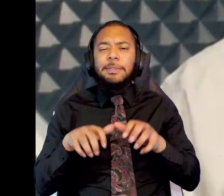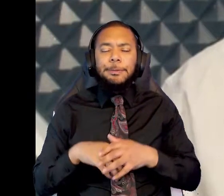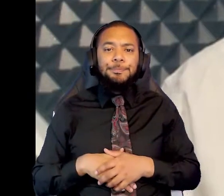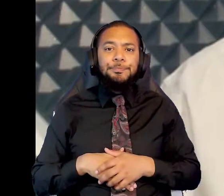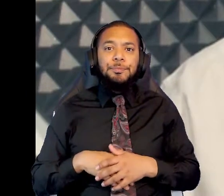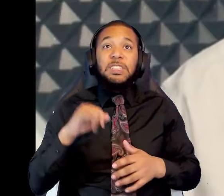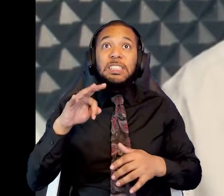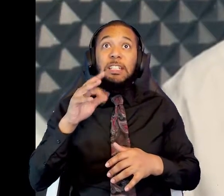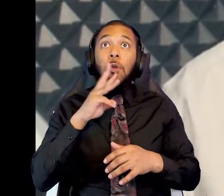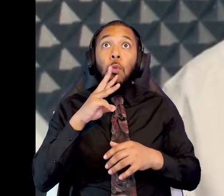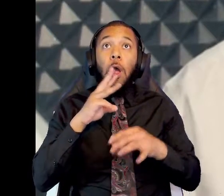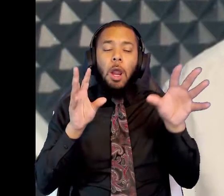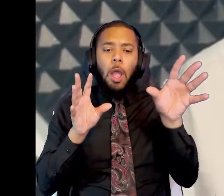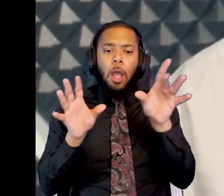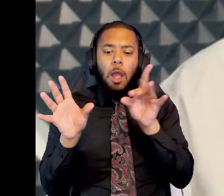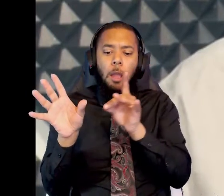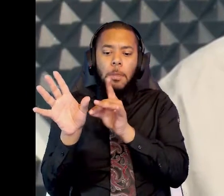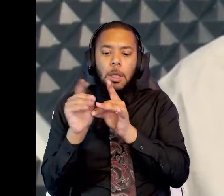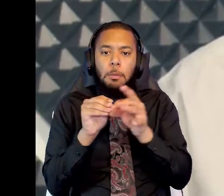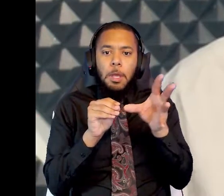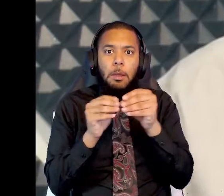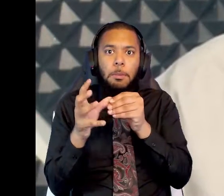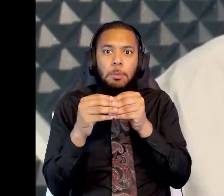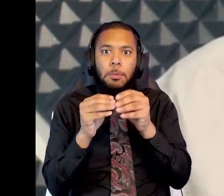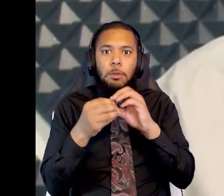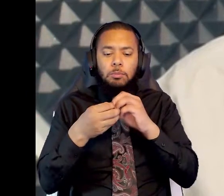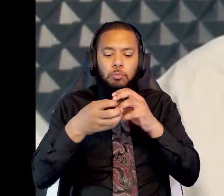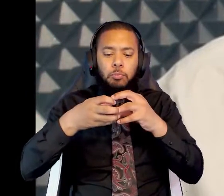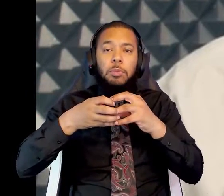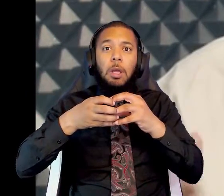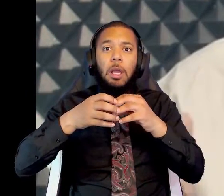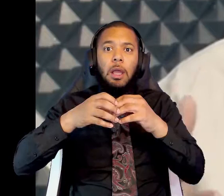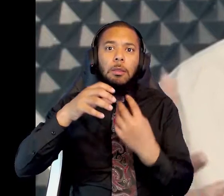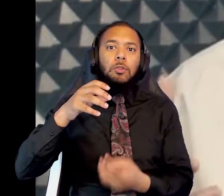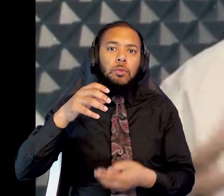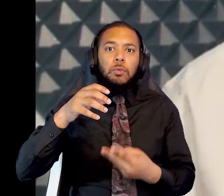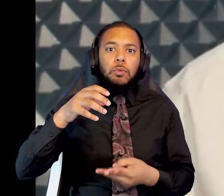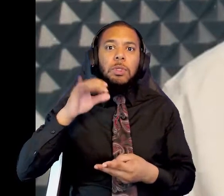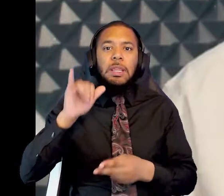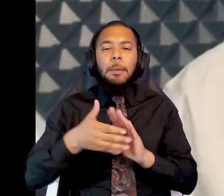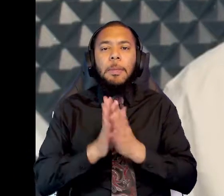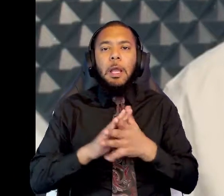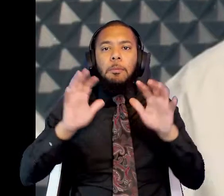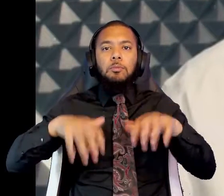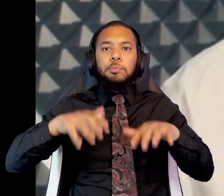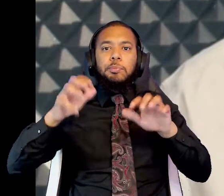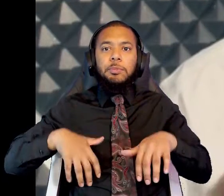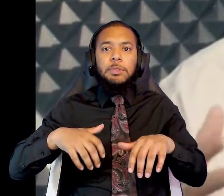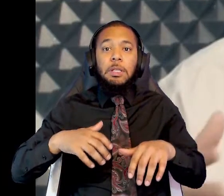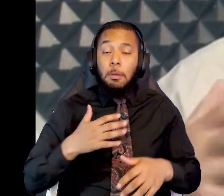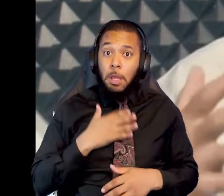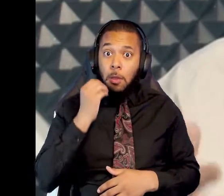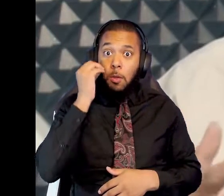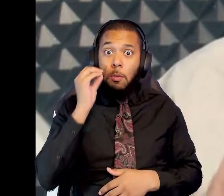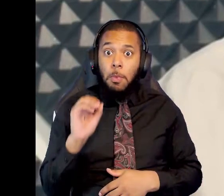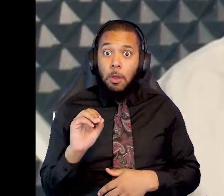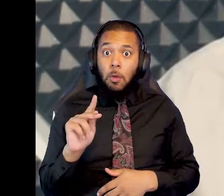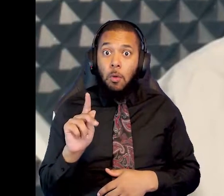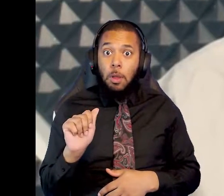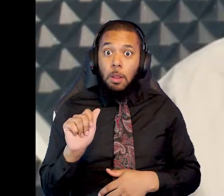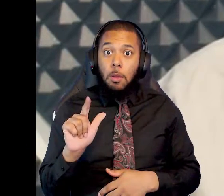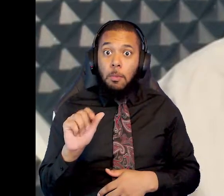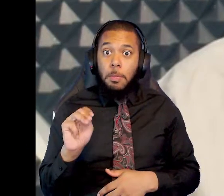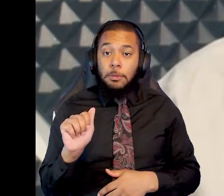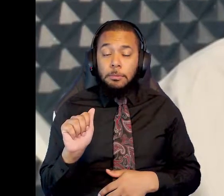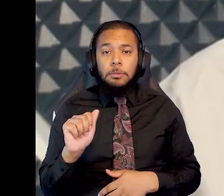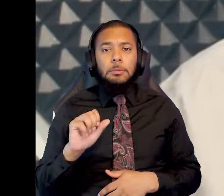we can get precipitation. And in our climate, in Oklahoma, where I'm from, we long for rain